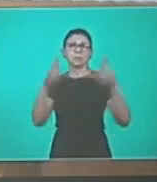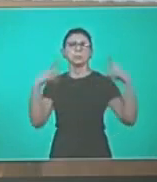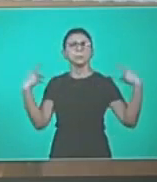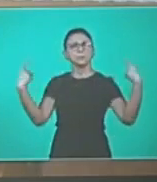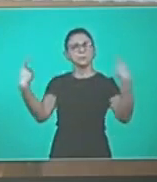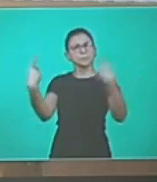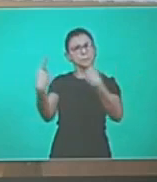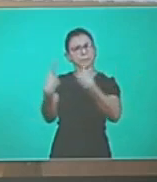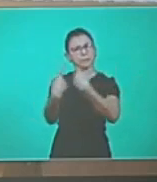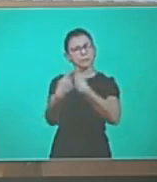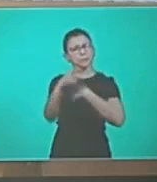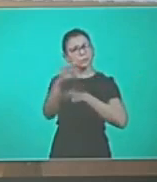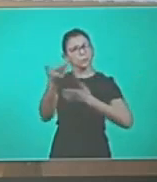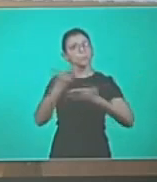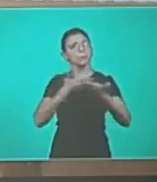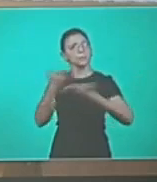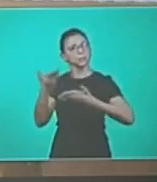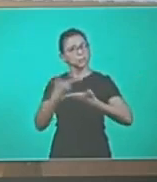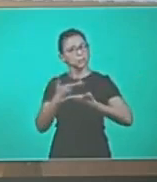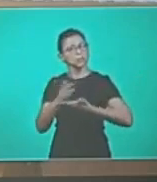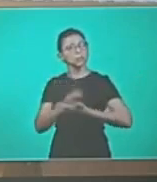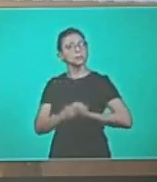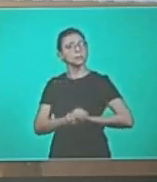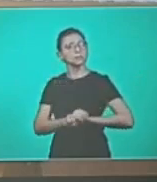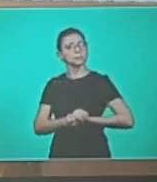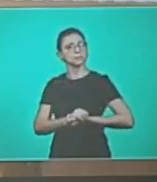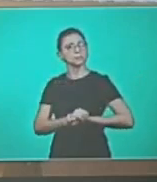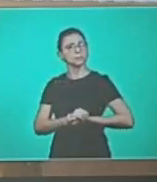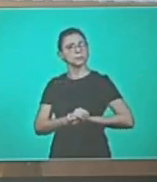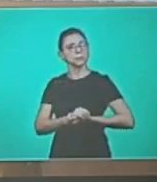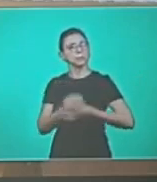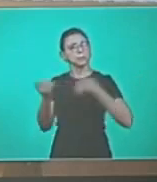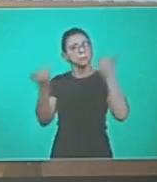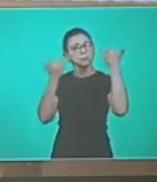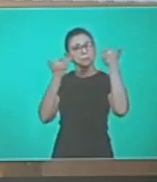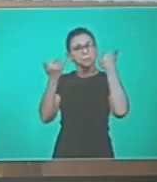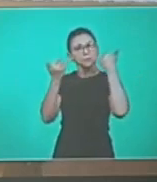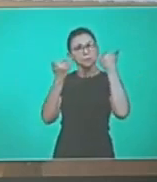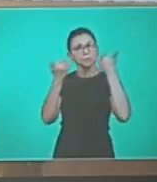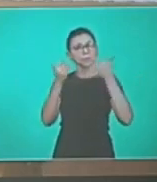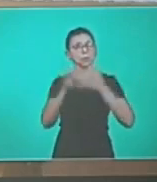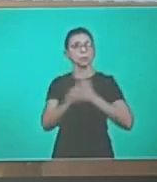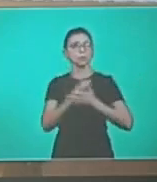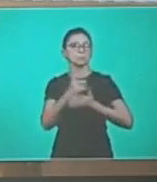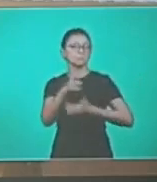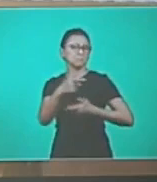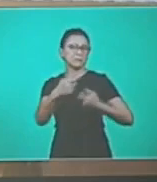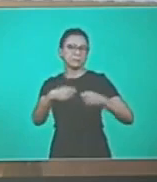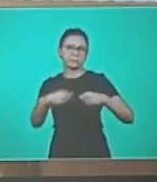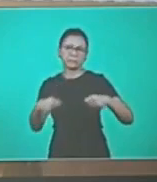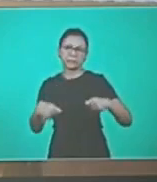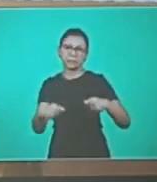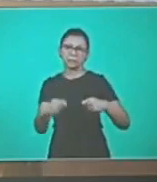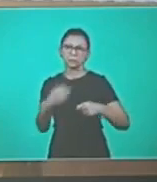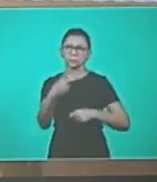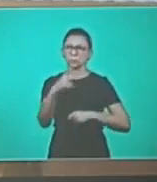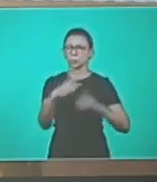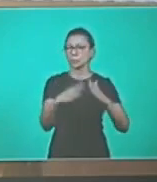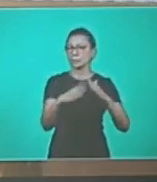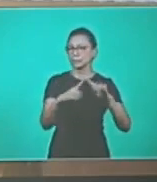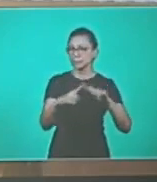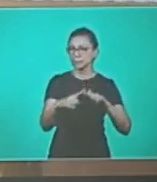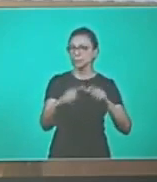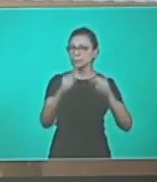to the presbytery, bringing problems, complaints, or needs from your